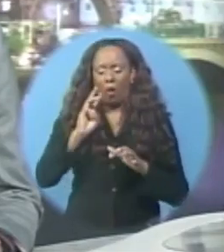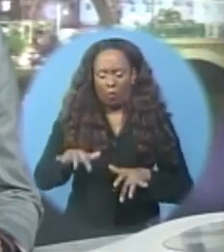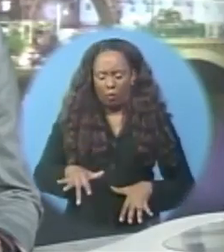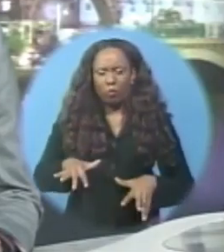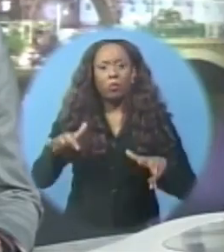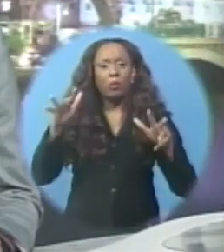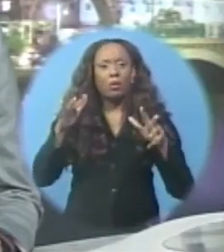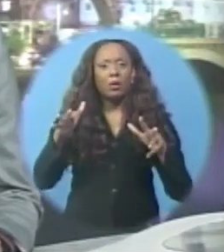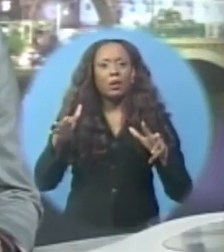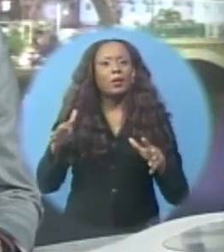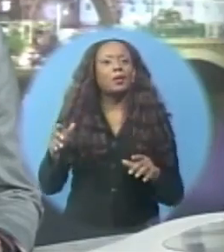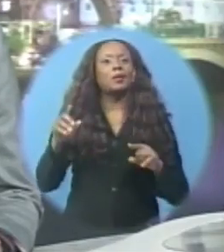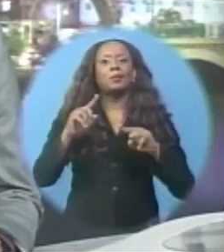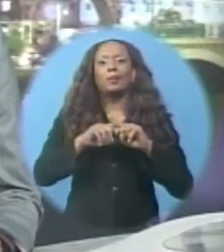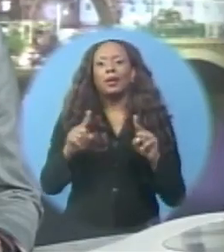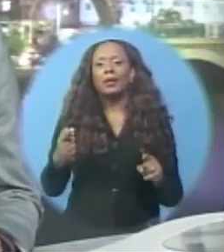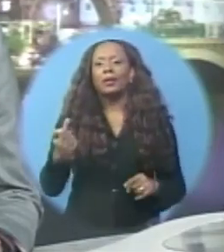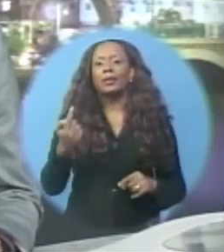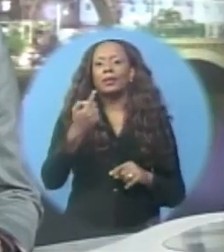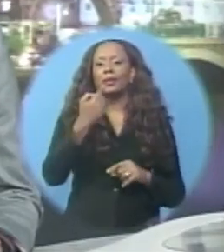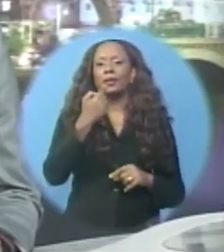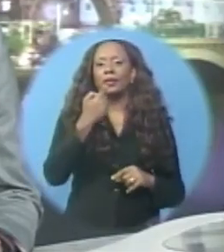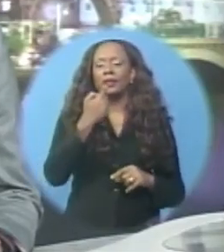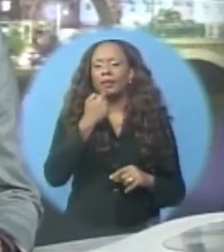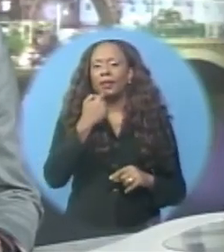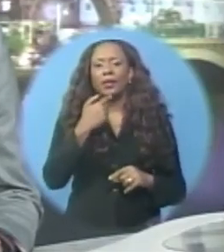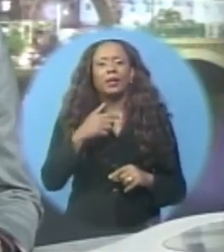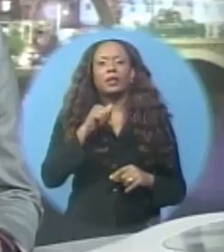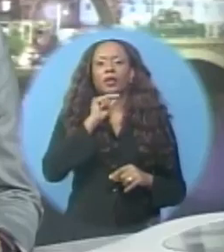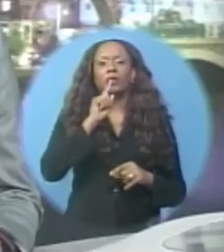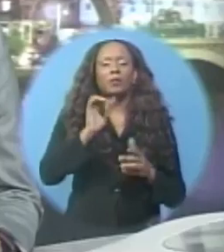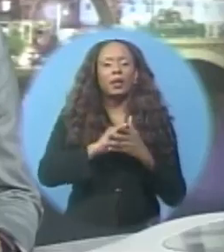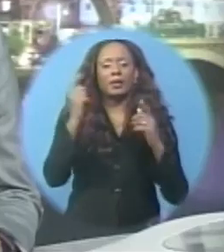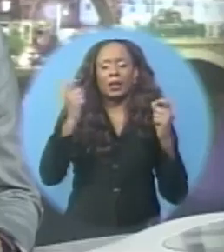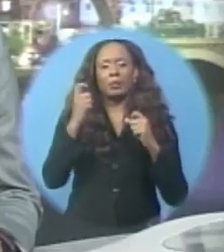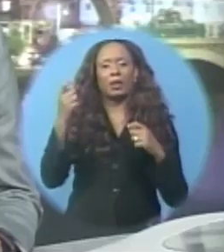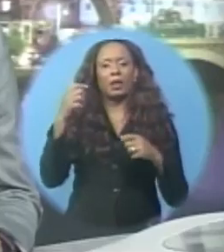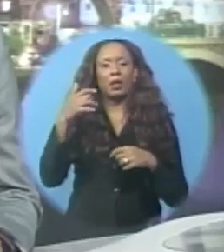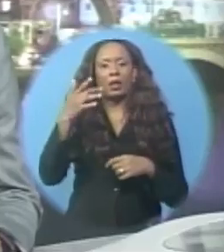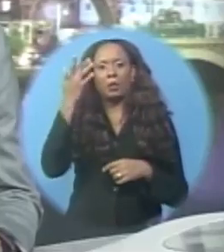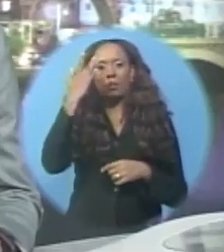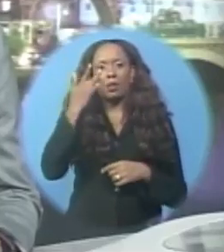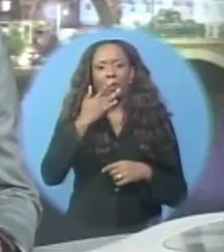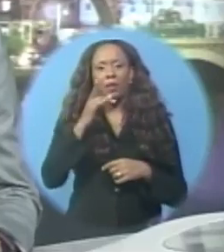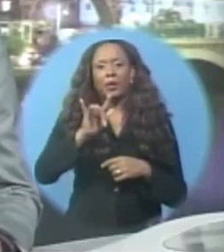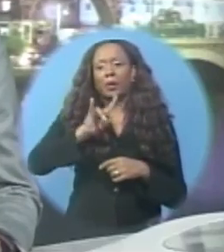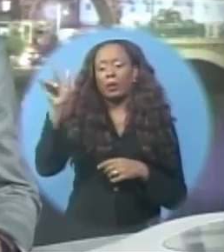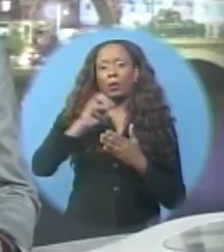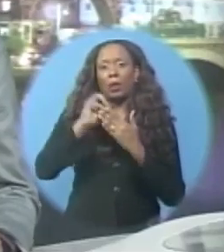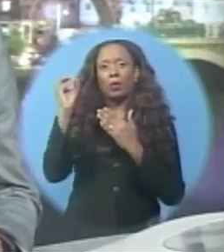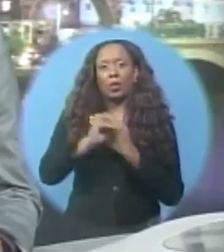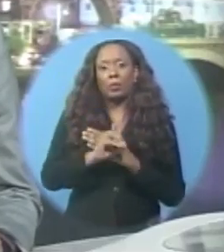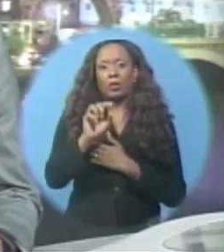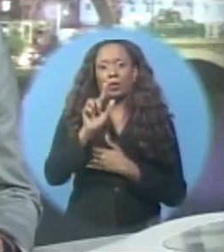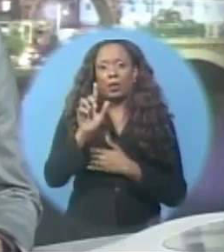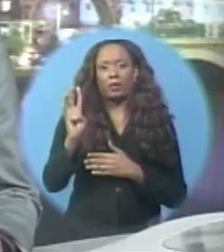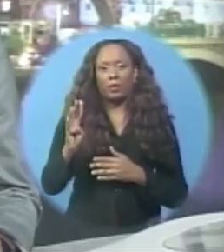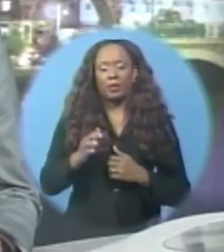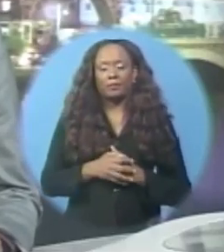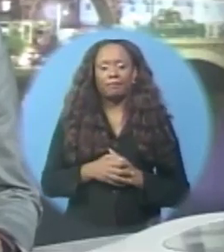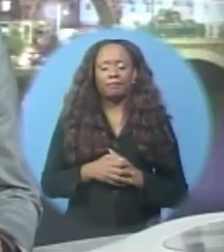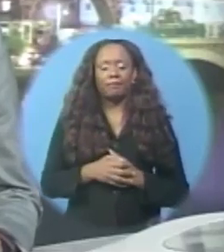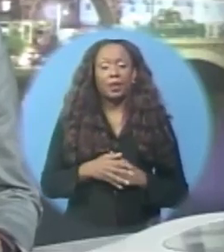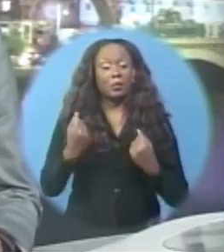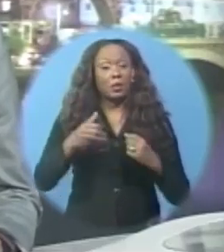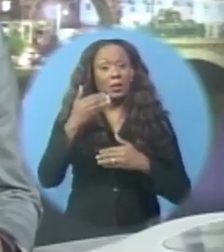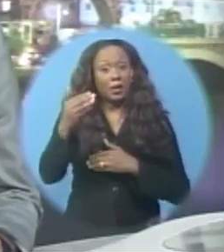Rowley also dismissed claims that he had been celebrating his birthday overseas on October 24th. Well, sports news is coming up,